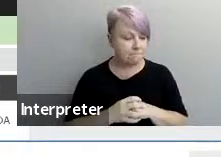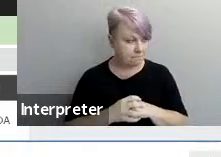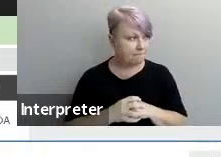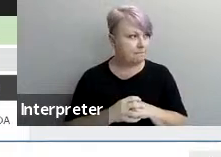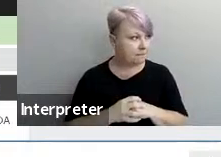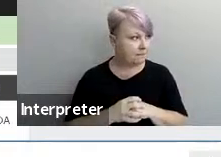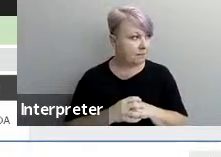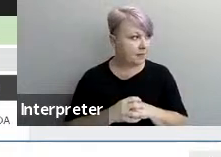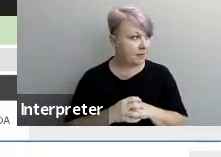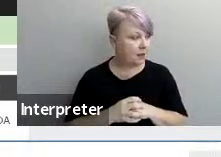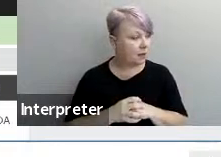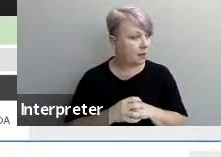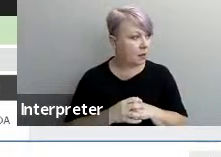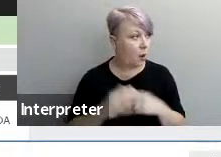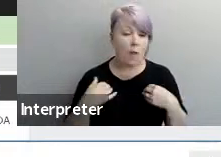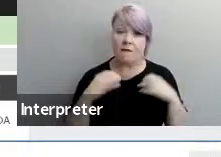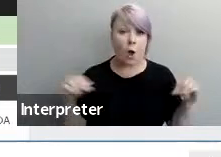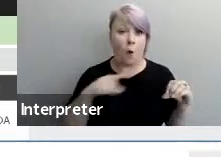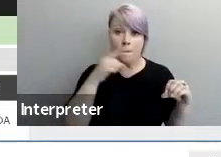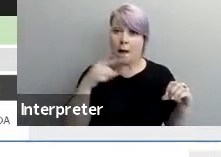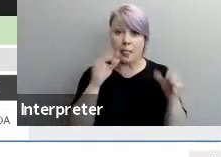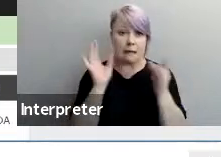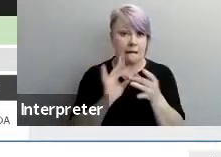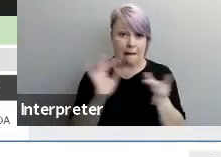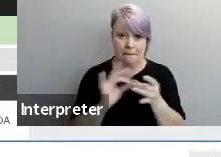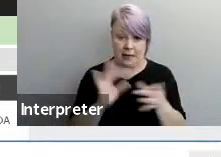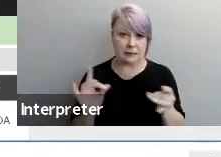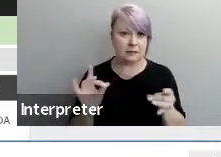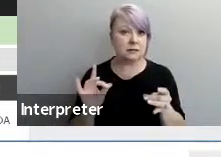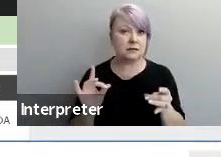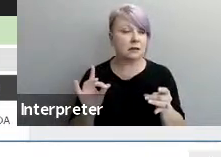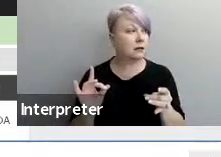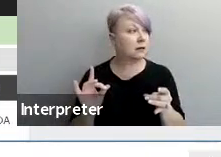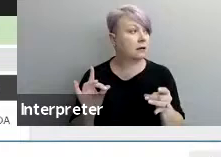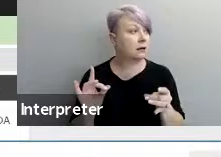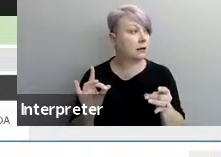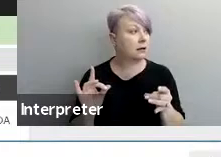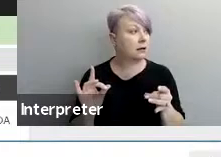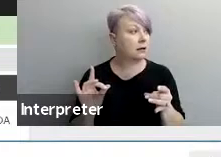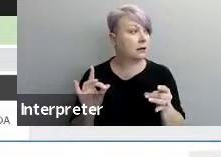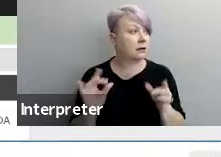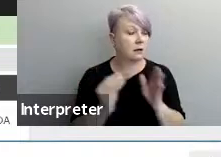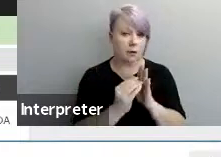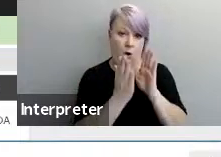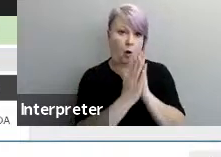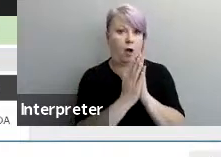There are no public comments on our tax rate.